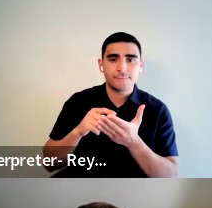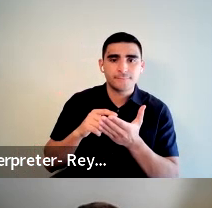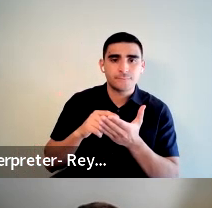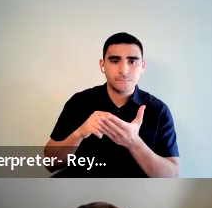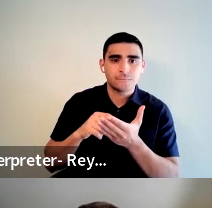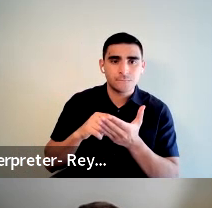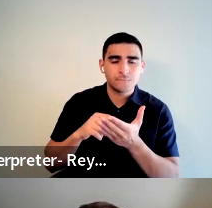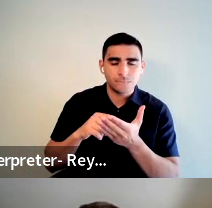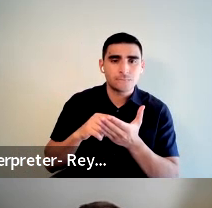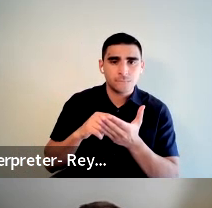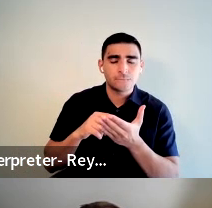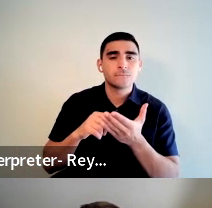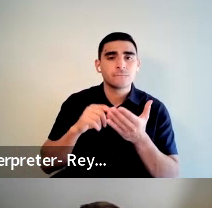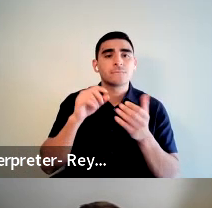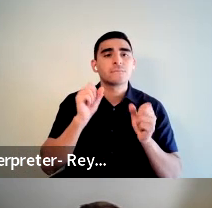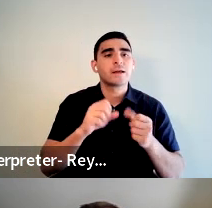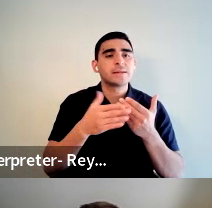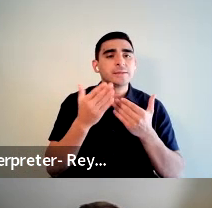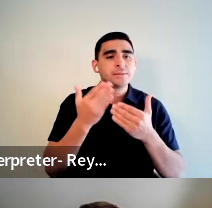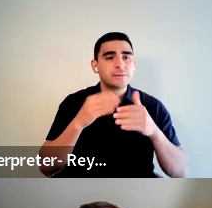are readily available.